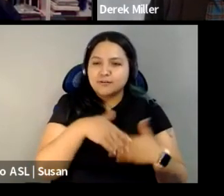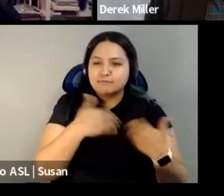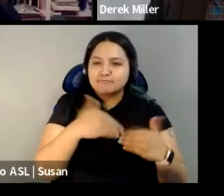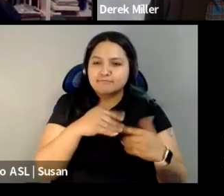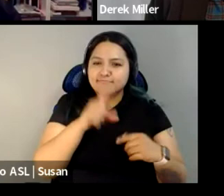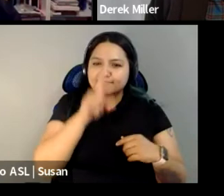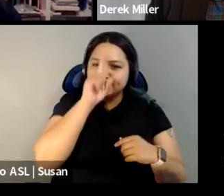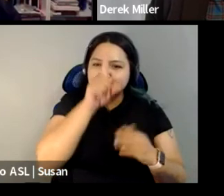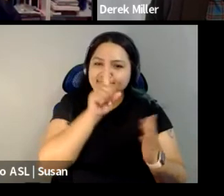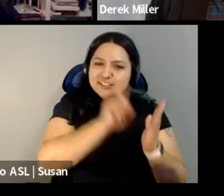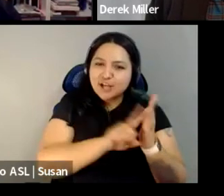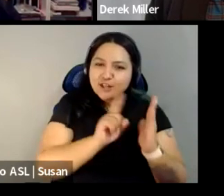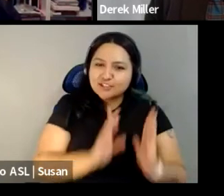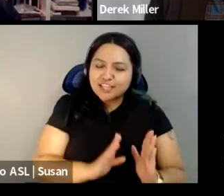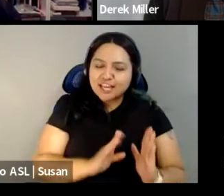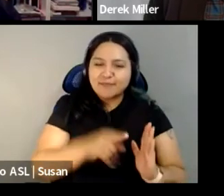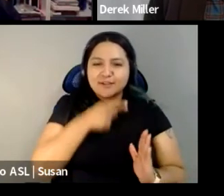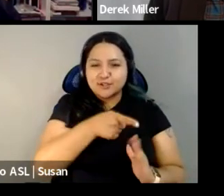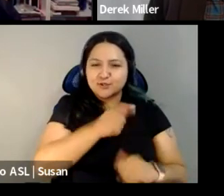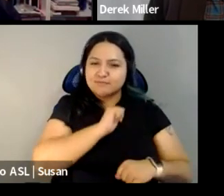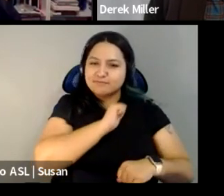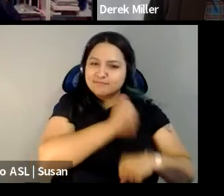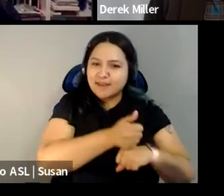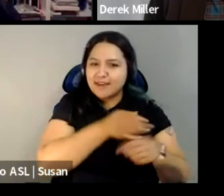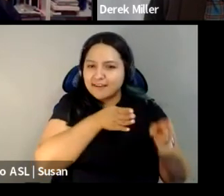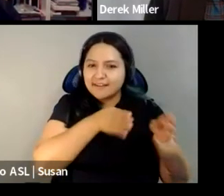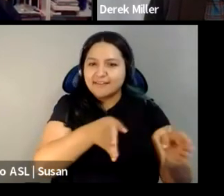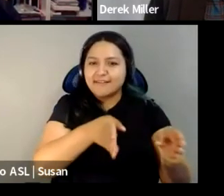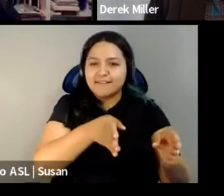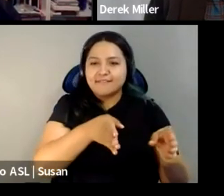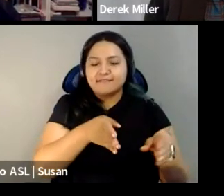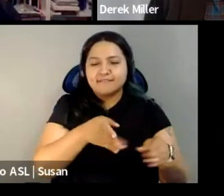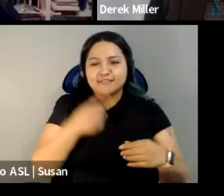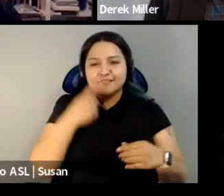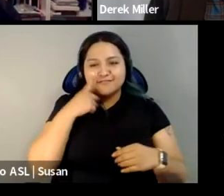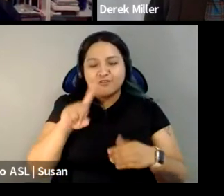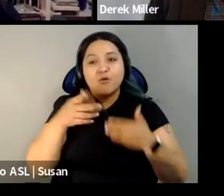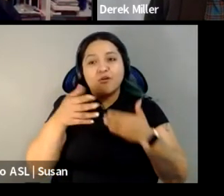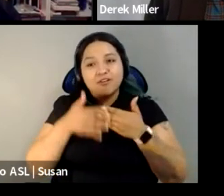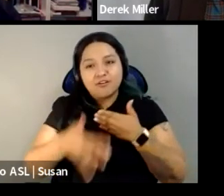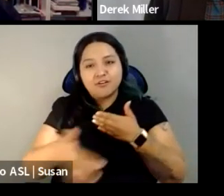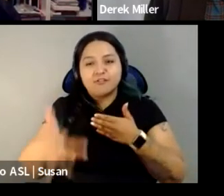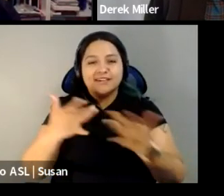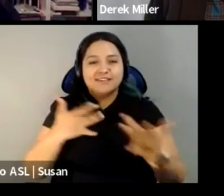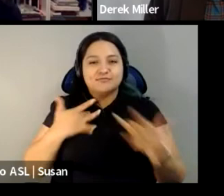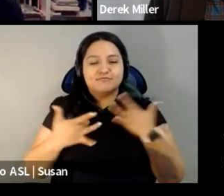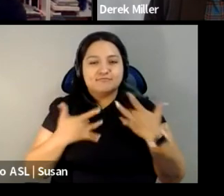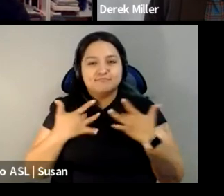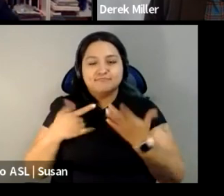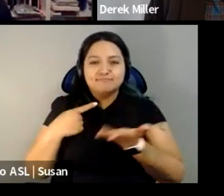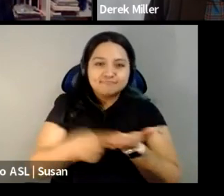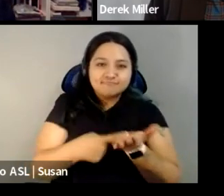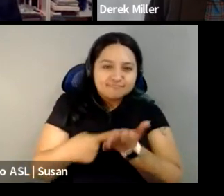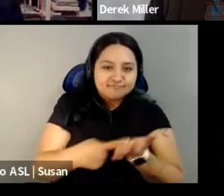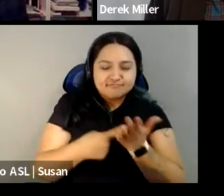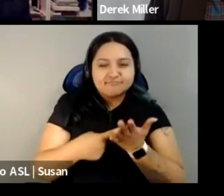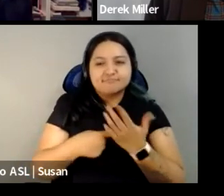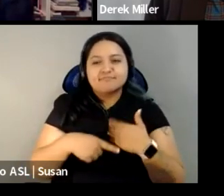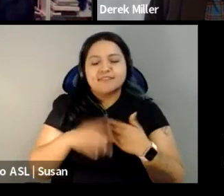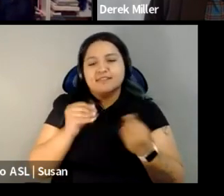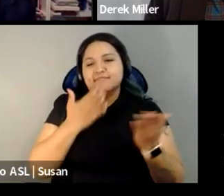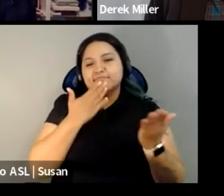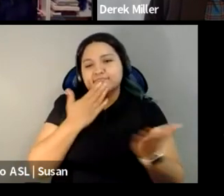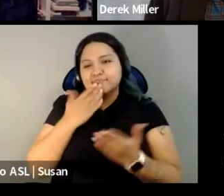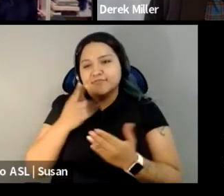paving the way for this field going forward, and the extraordinary conversations I hope will follow in years to come, and to all of you for your